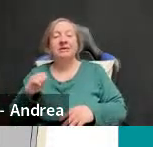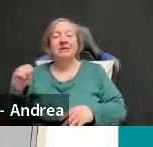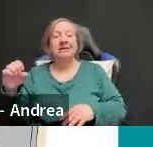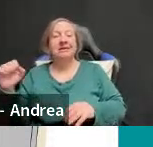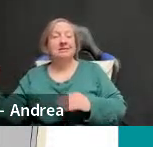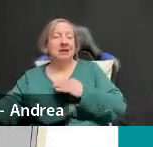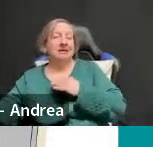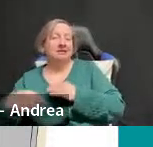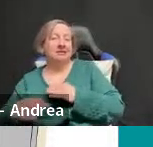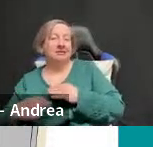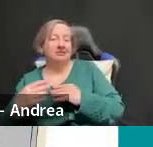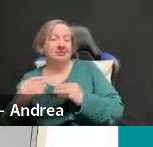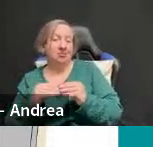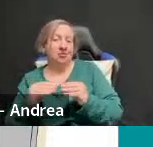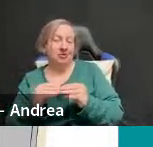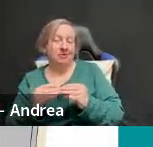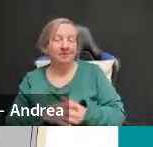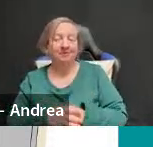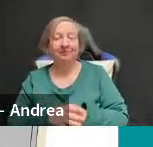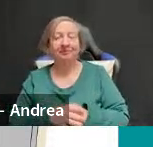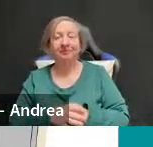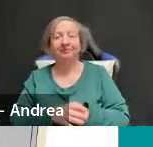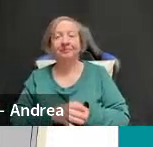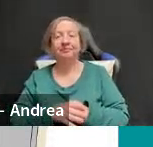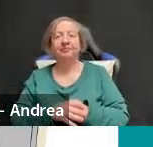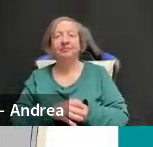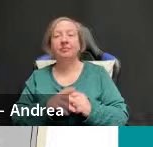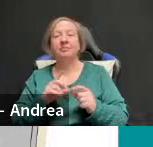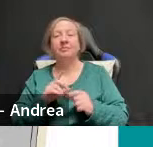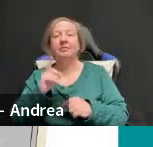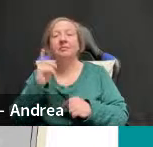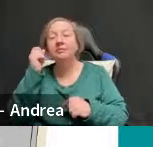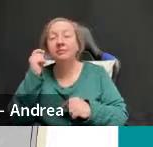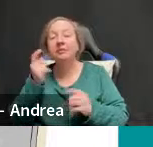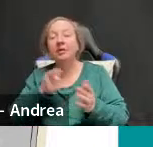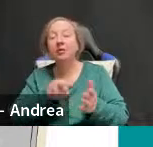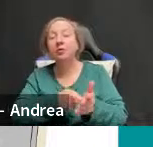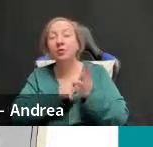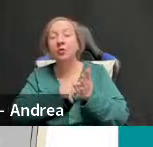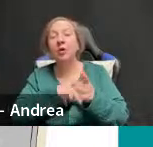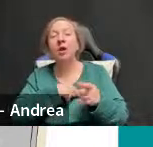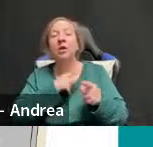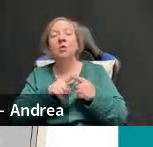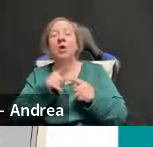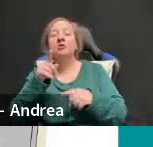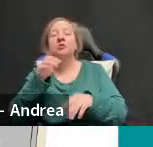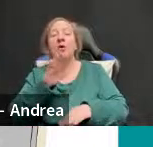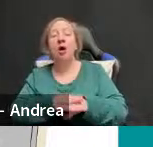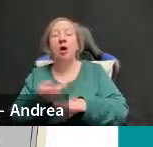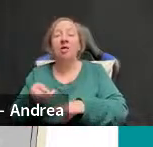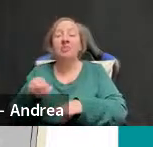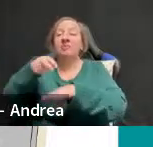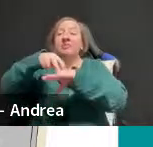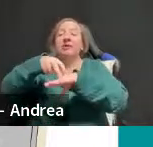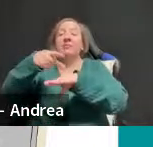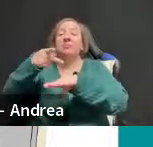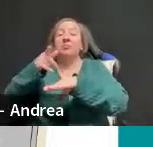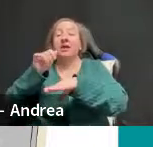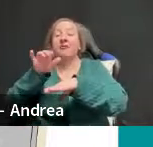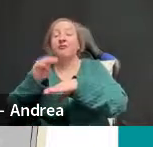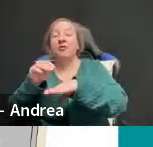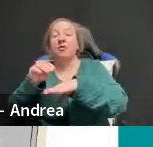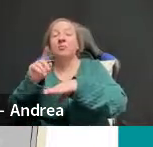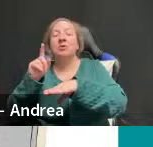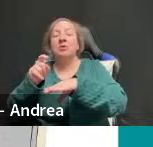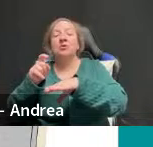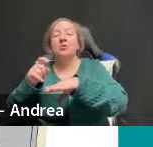seeing here. But what they require is when you get up to the platform level, I should have noted that it does require